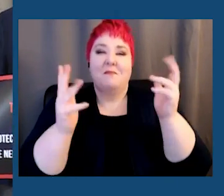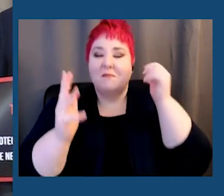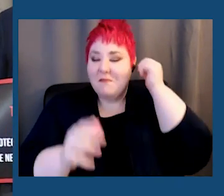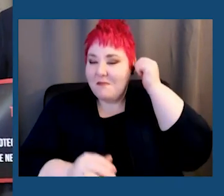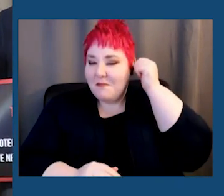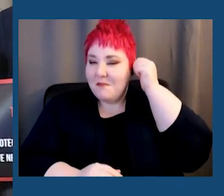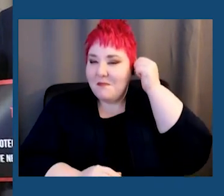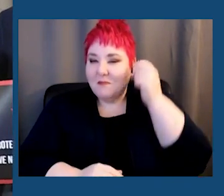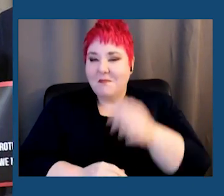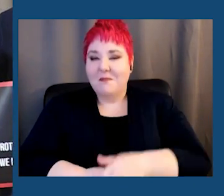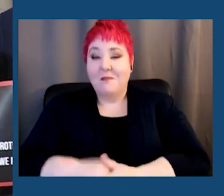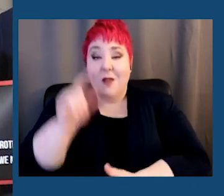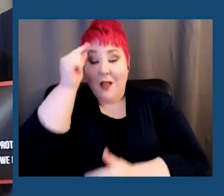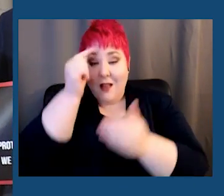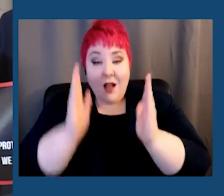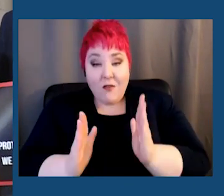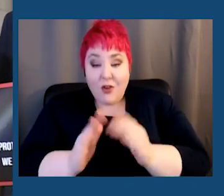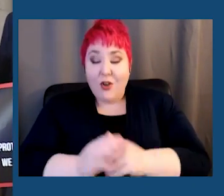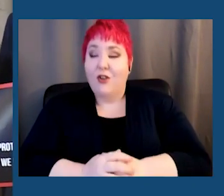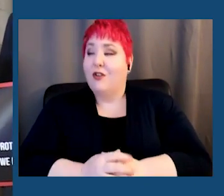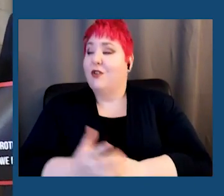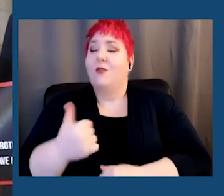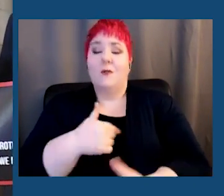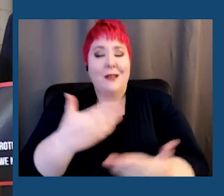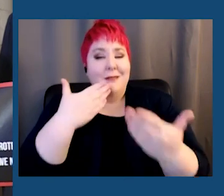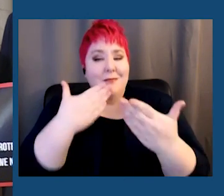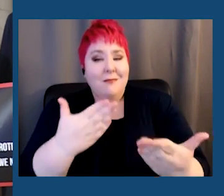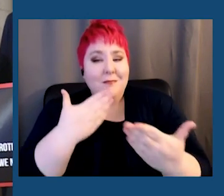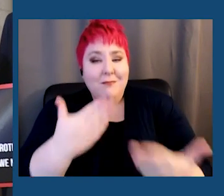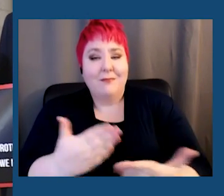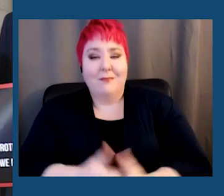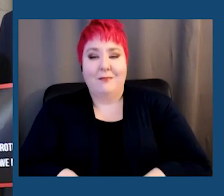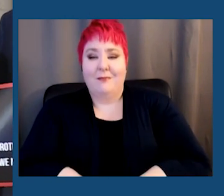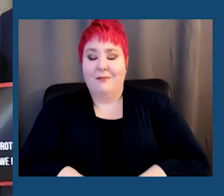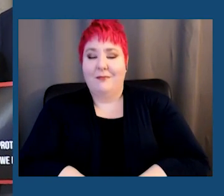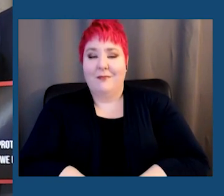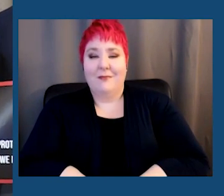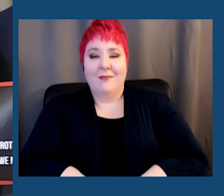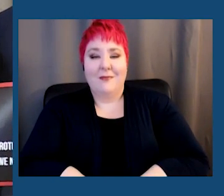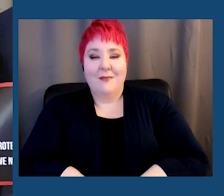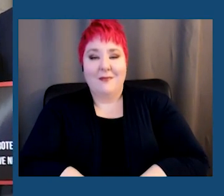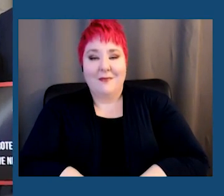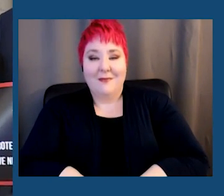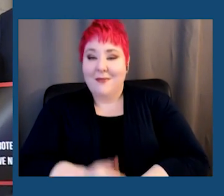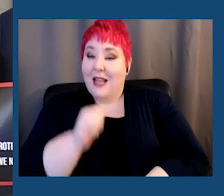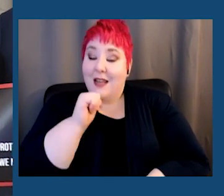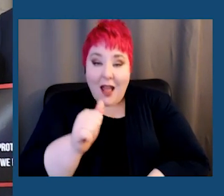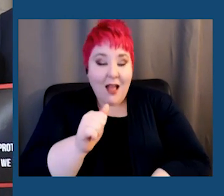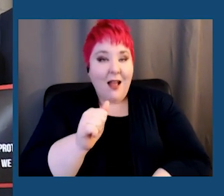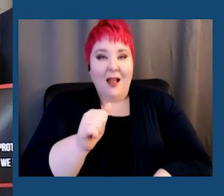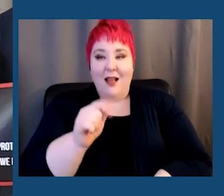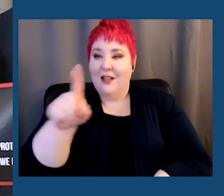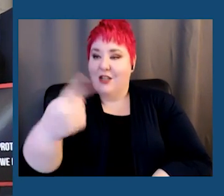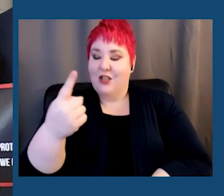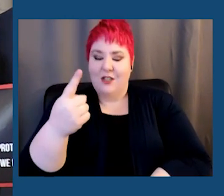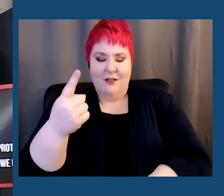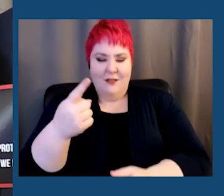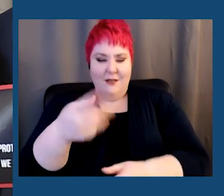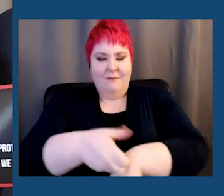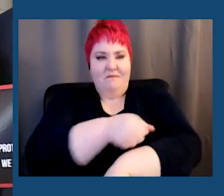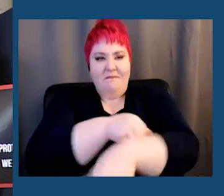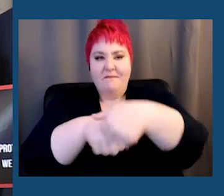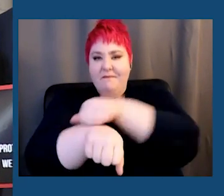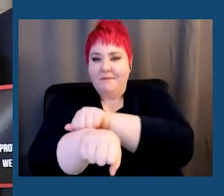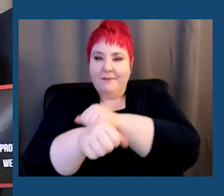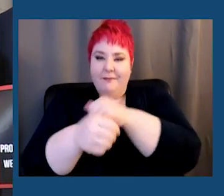Governor, we thank you today not only for taking the initiative, not only for